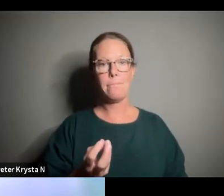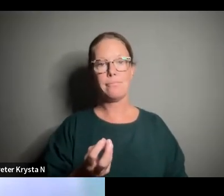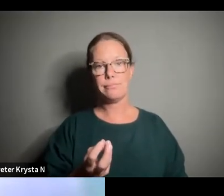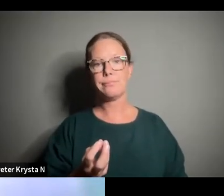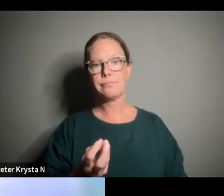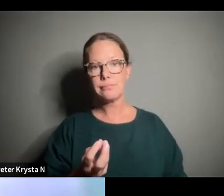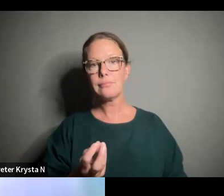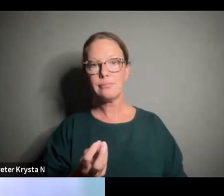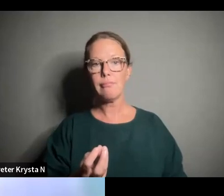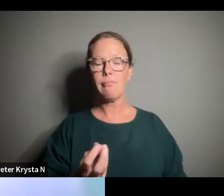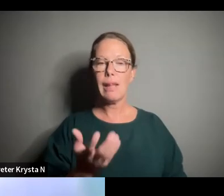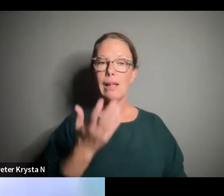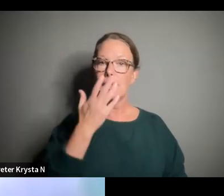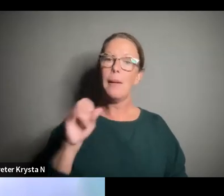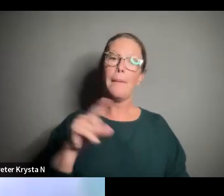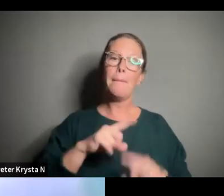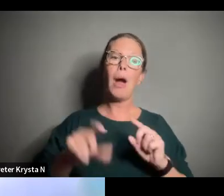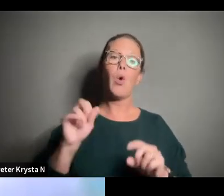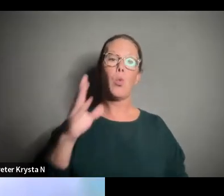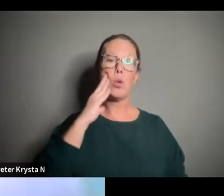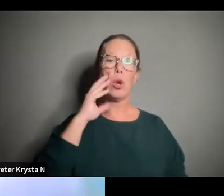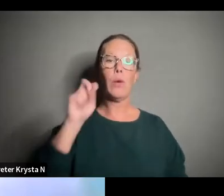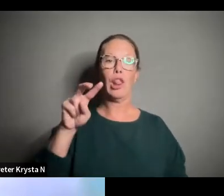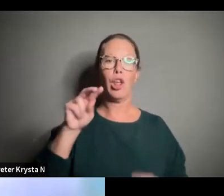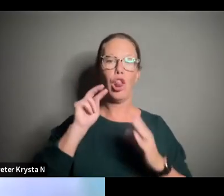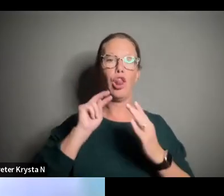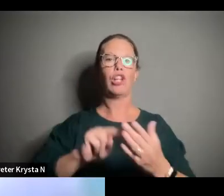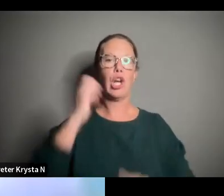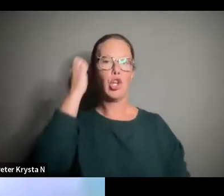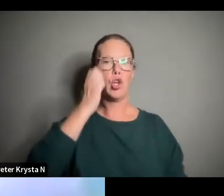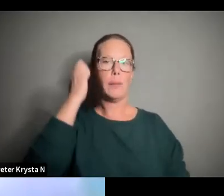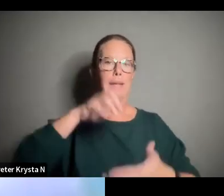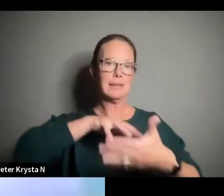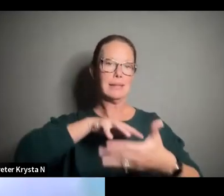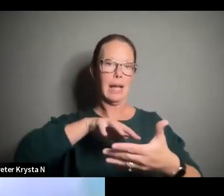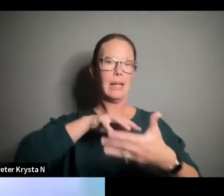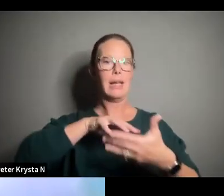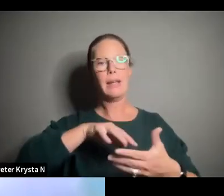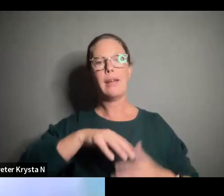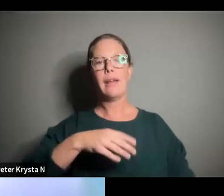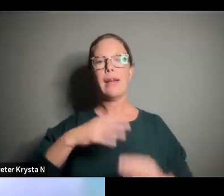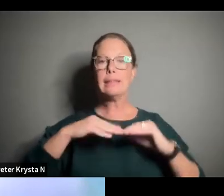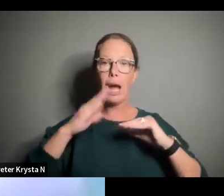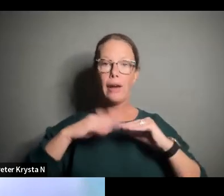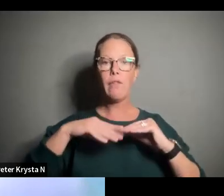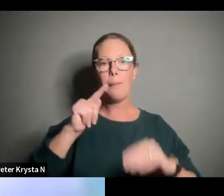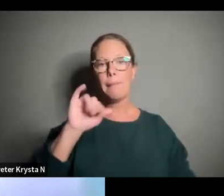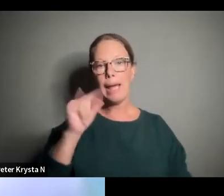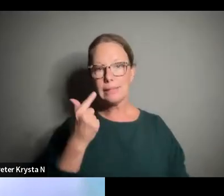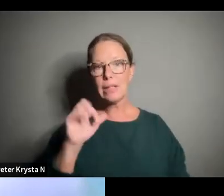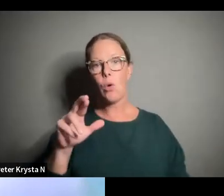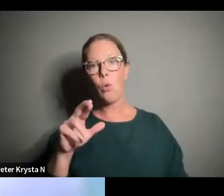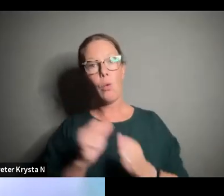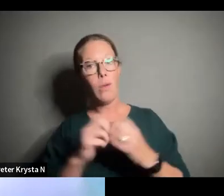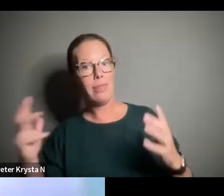a good aspect. We know when we looked at a European study, looking at patients with either phrenic pacing or diaphragm pacing versus those